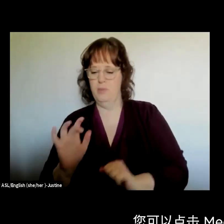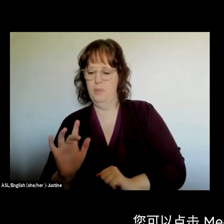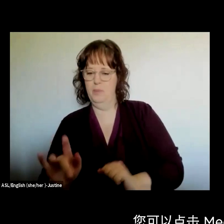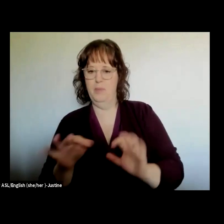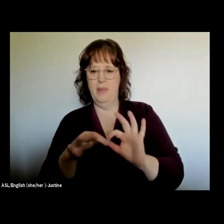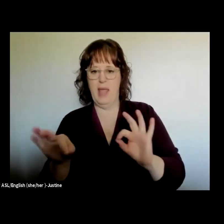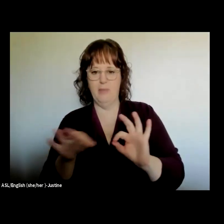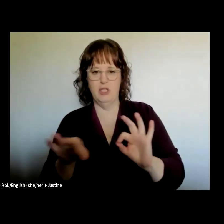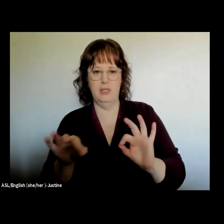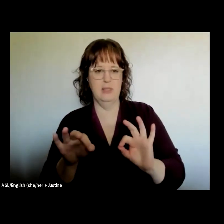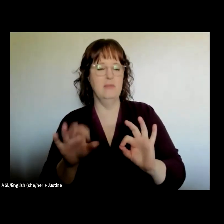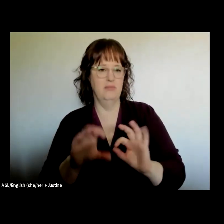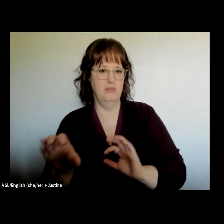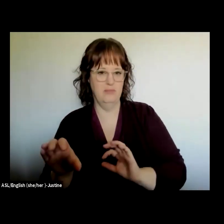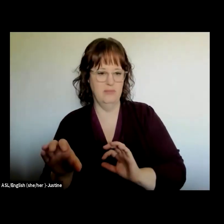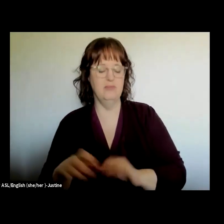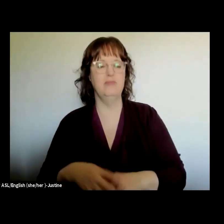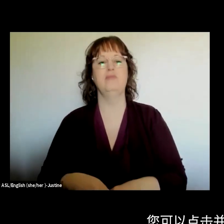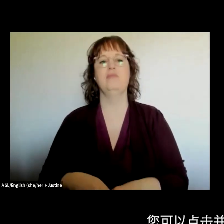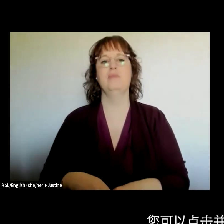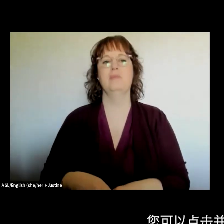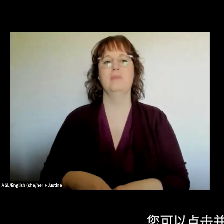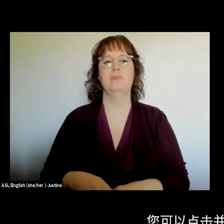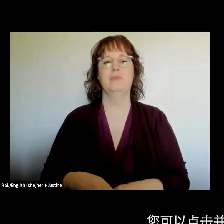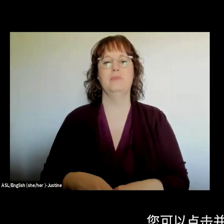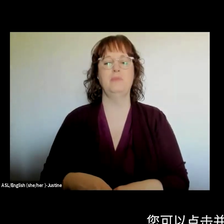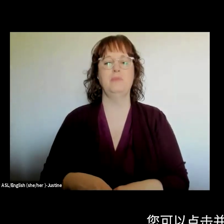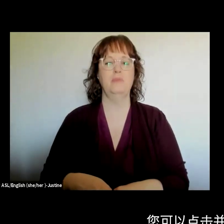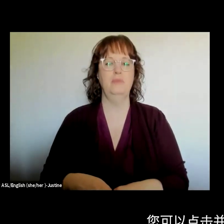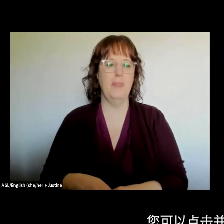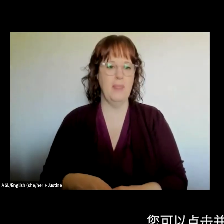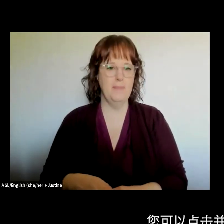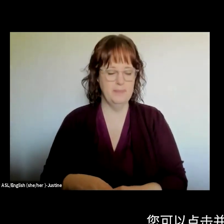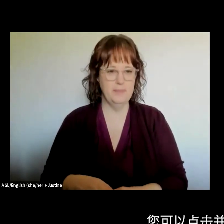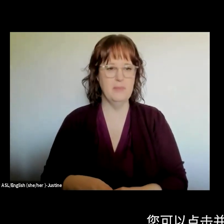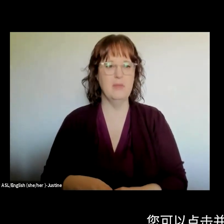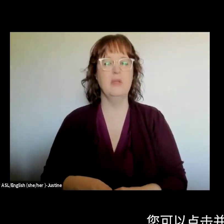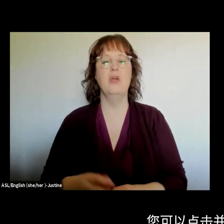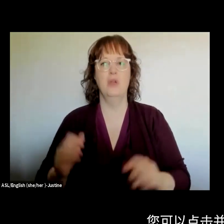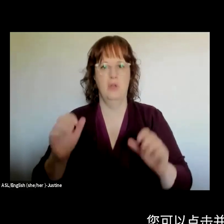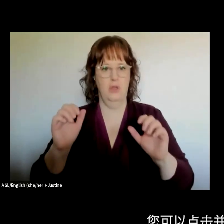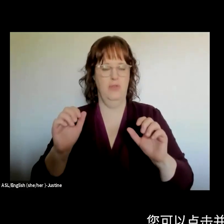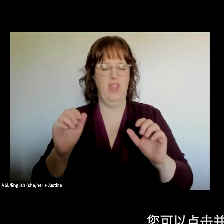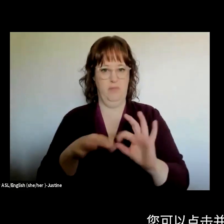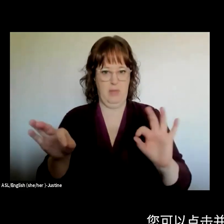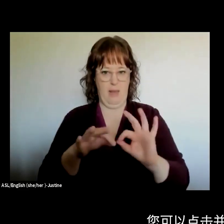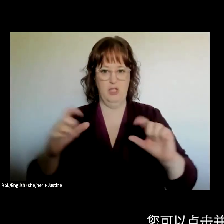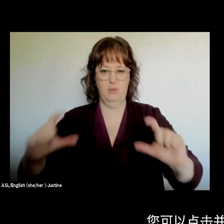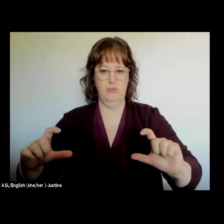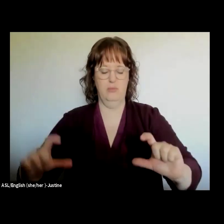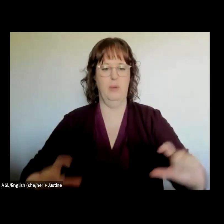Show Captions button in the meeting control bar. You can click and drag the provided subtitles to move their position on the